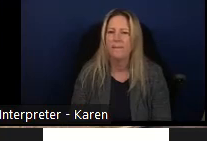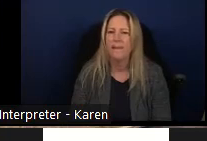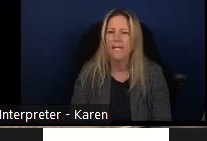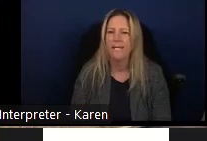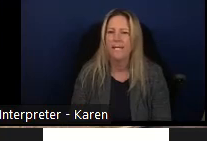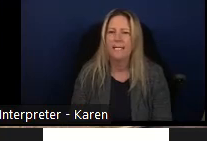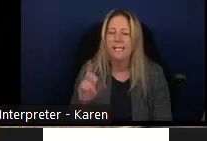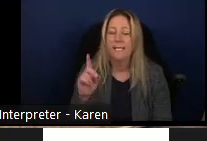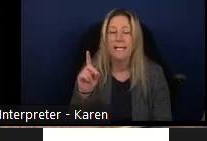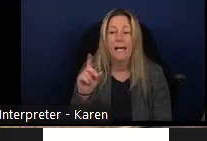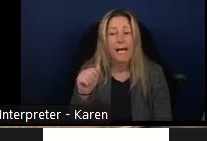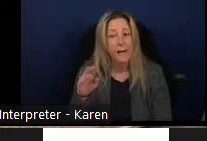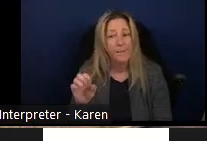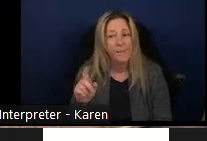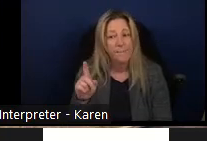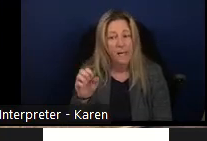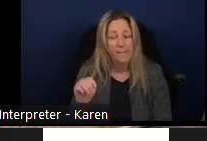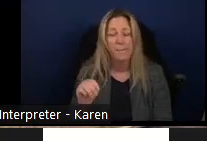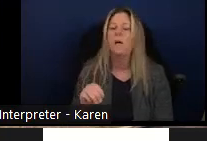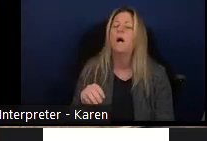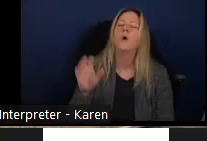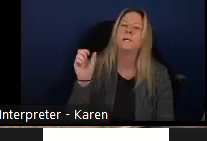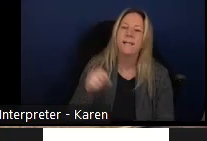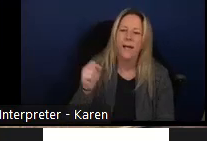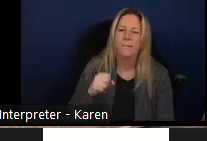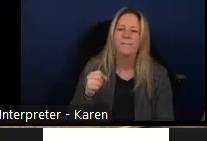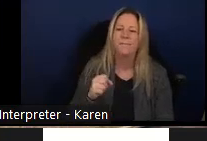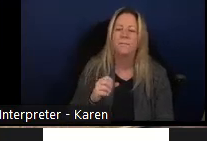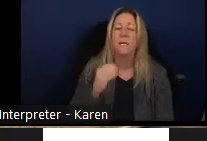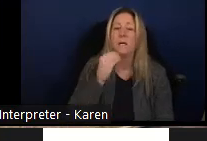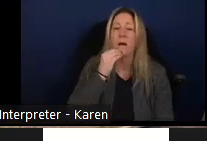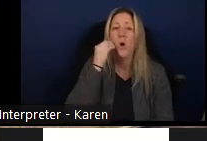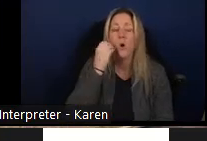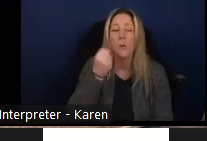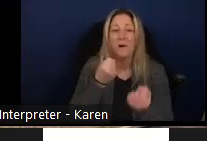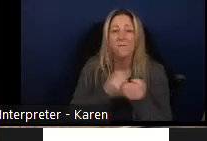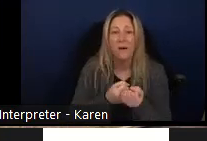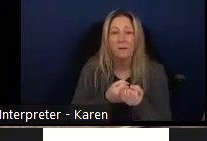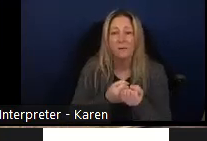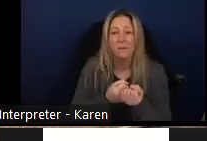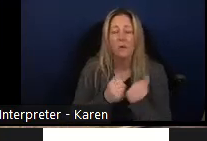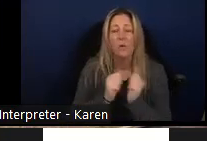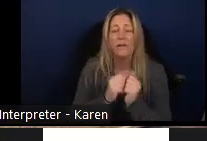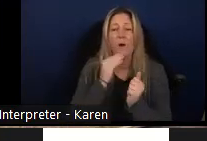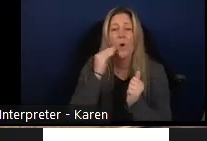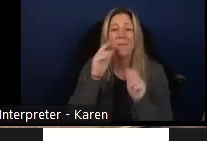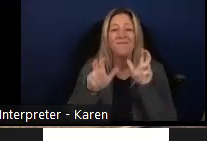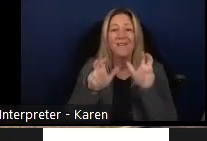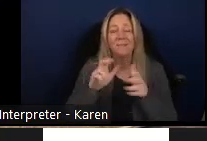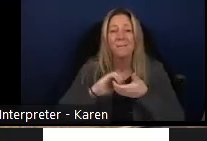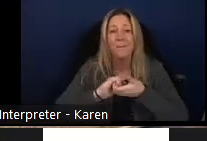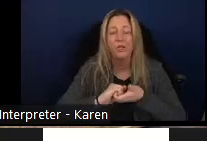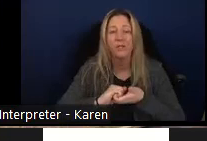Adam, can you I can address take that? that. Yeah, just being home funded or funded with the Home Investment Partnership dollars, there are